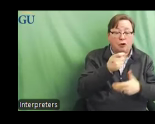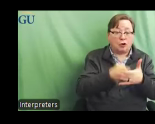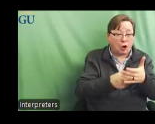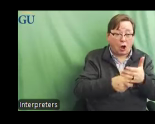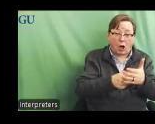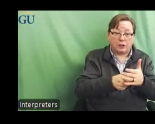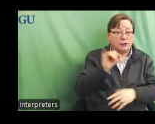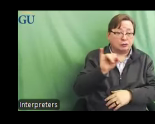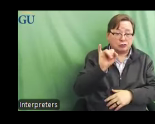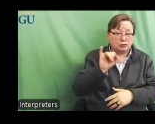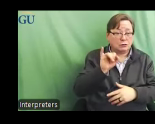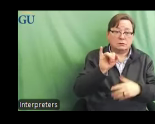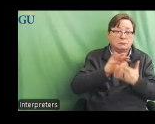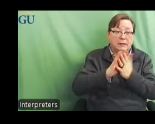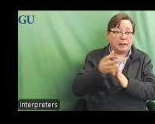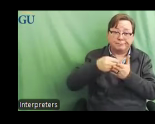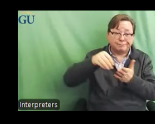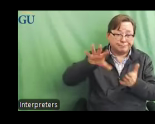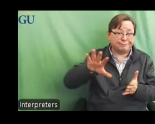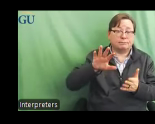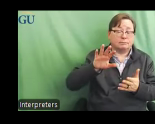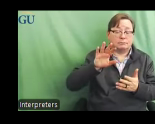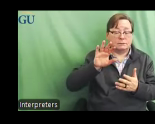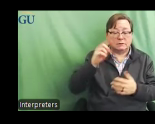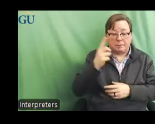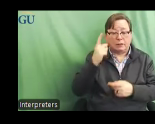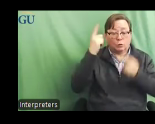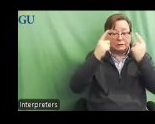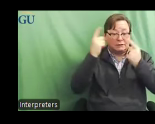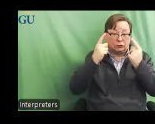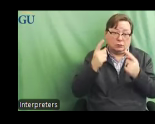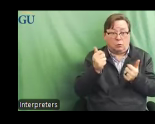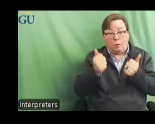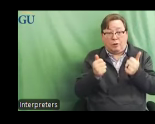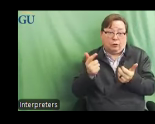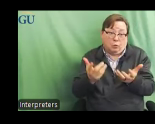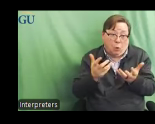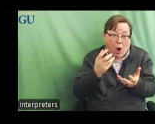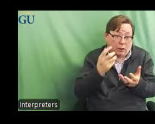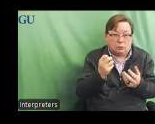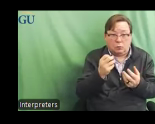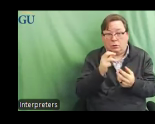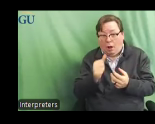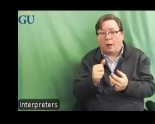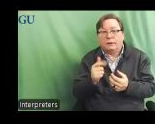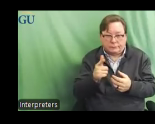a factor, whether you want to make that a factor or not, it does. And